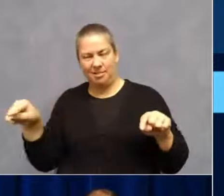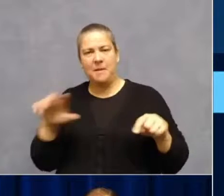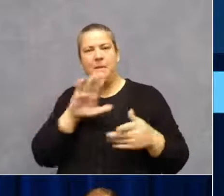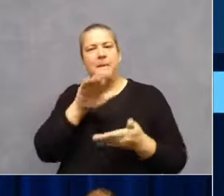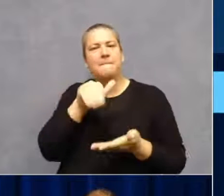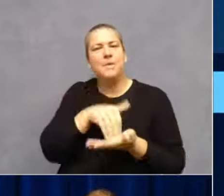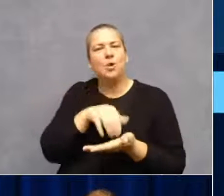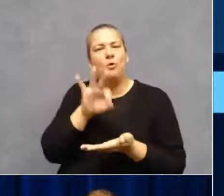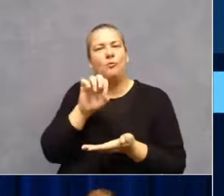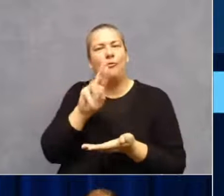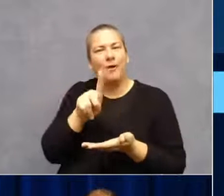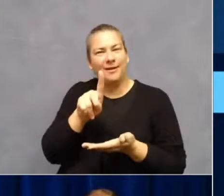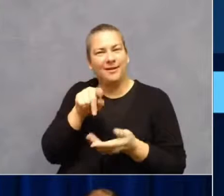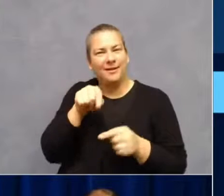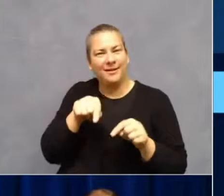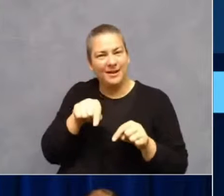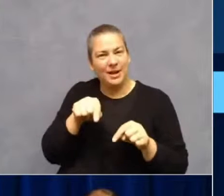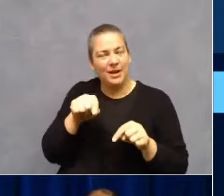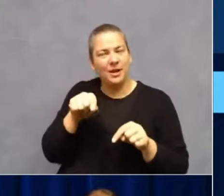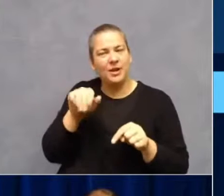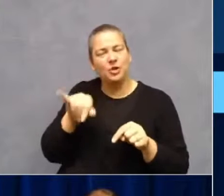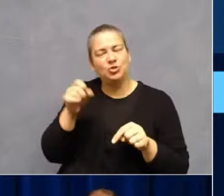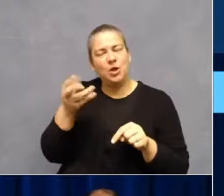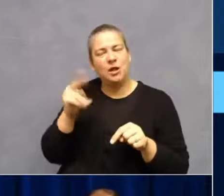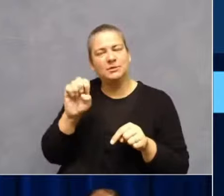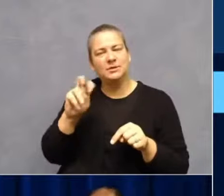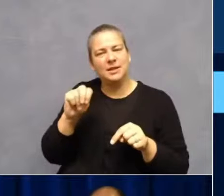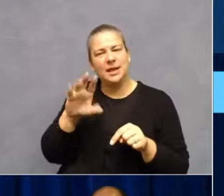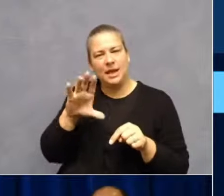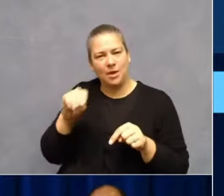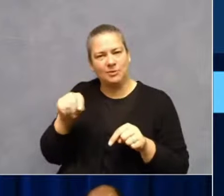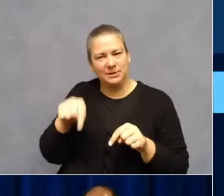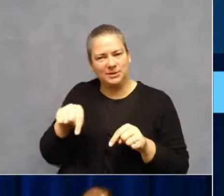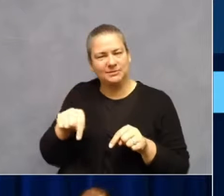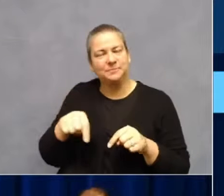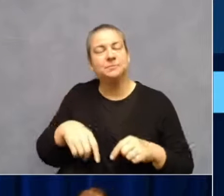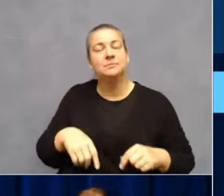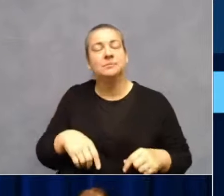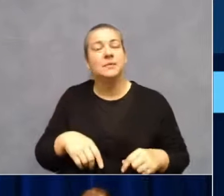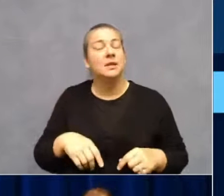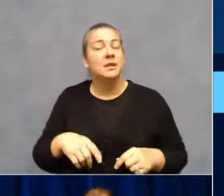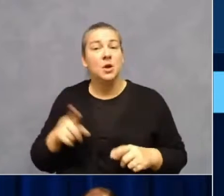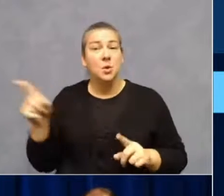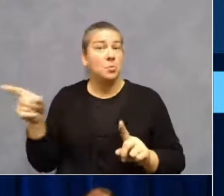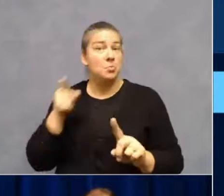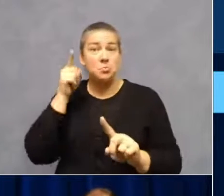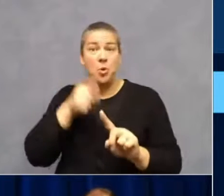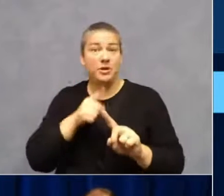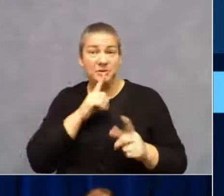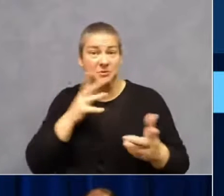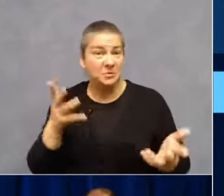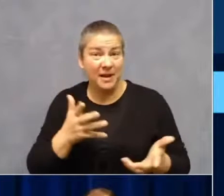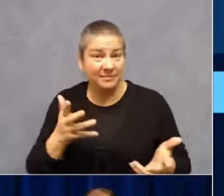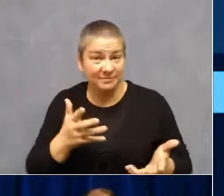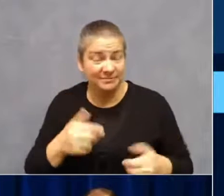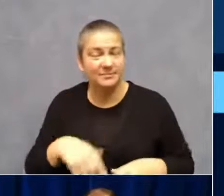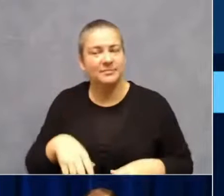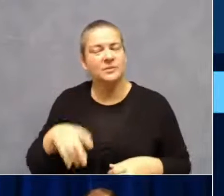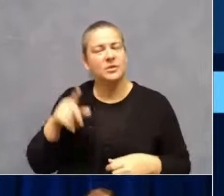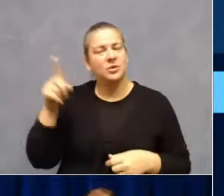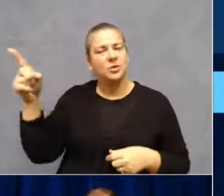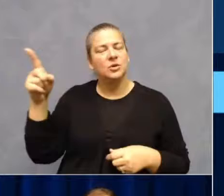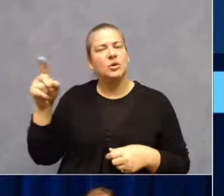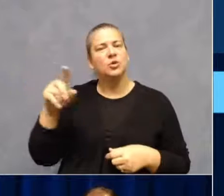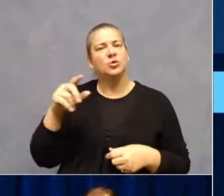Genesee Creek there in Johnson County. The point being, transportation infrastructure that improves